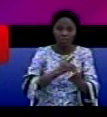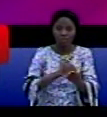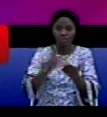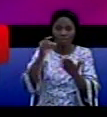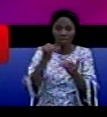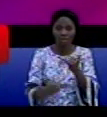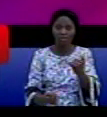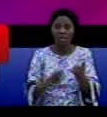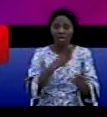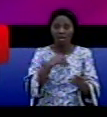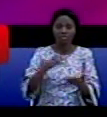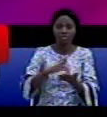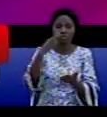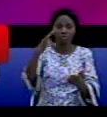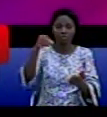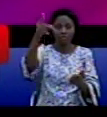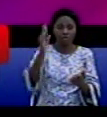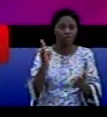manifested.